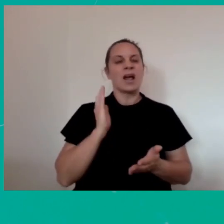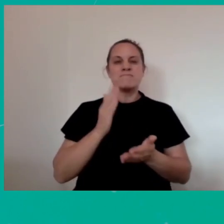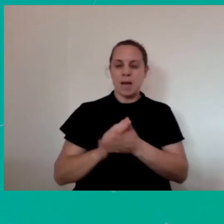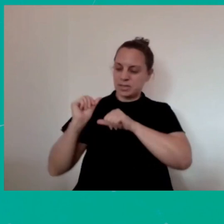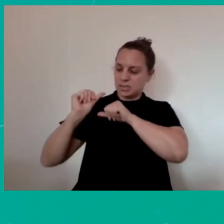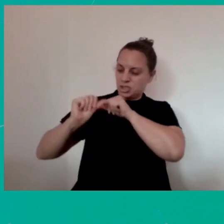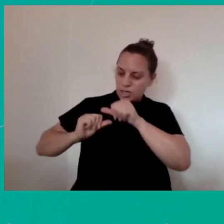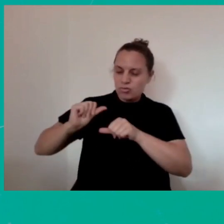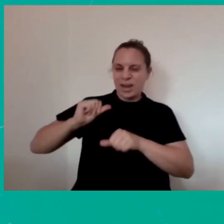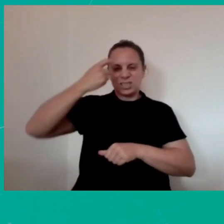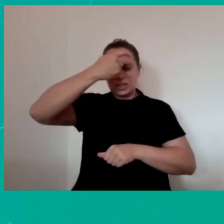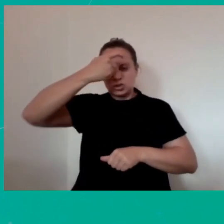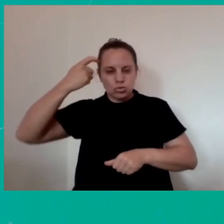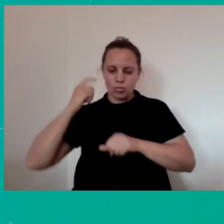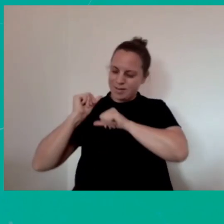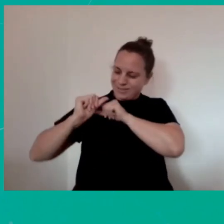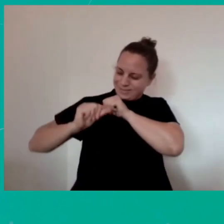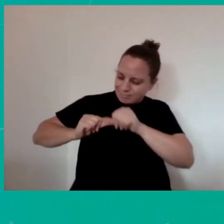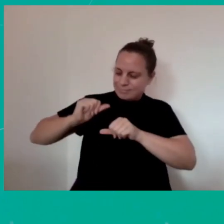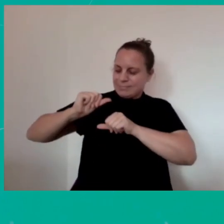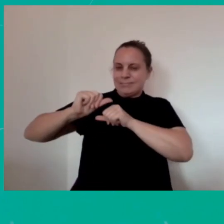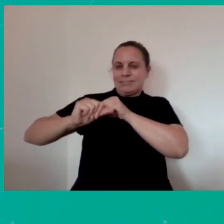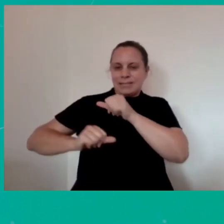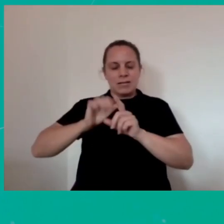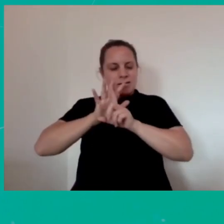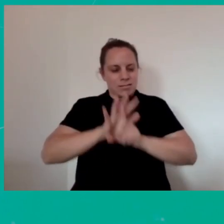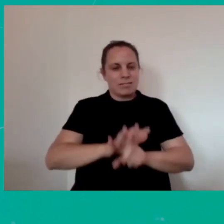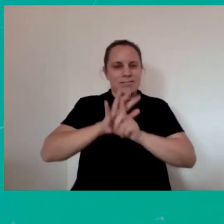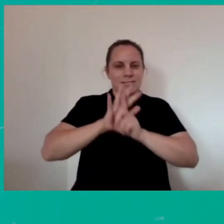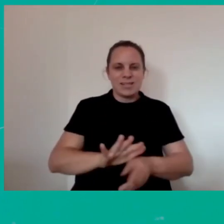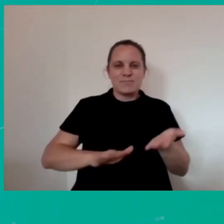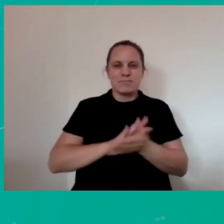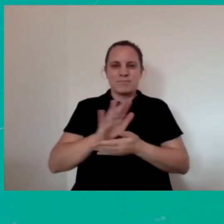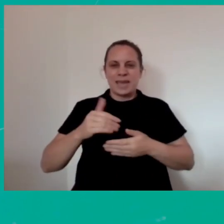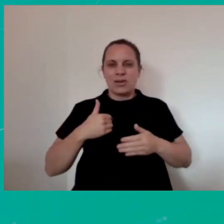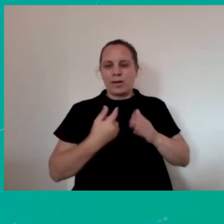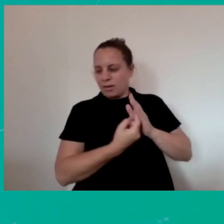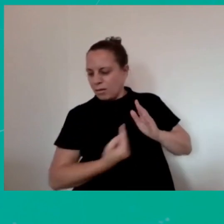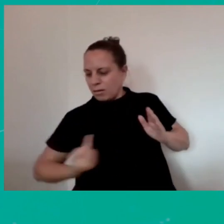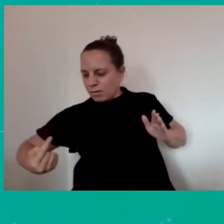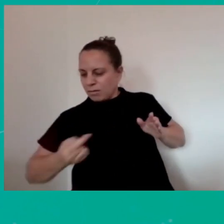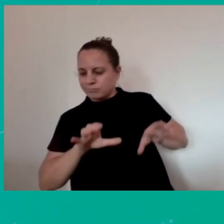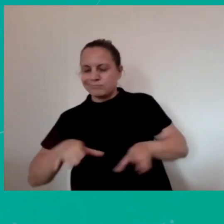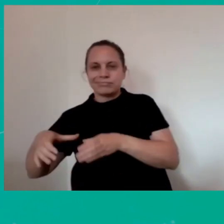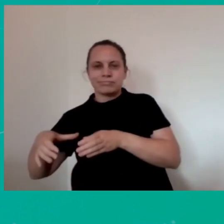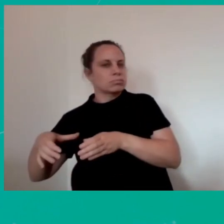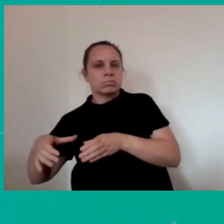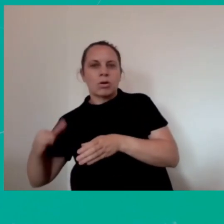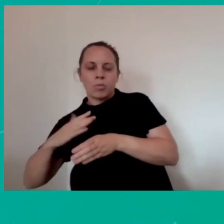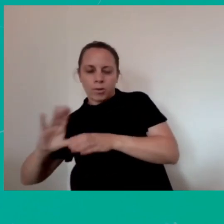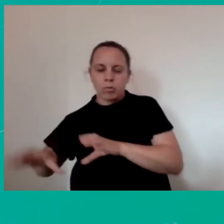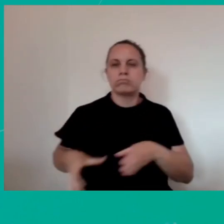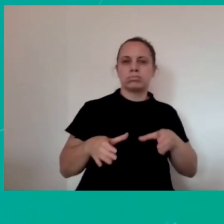and discrimination and all the things that have held us back. And it is now time to seek change and be in charge